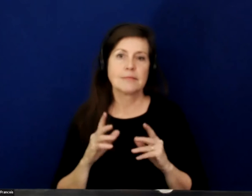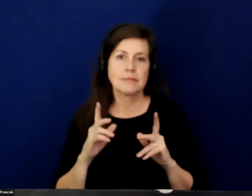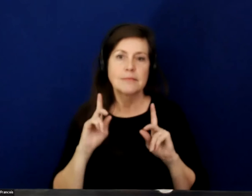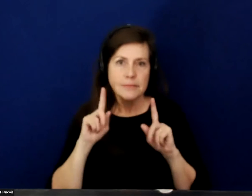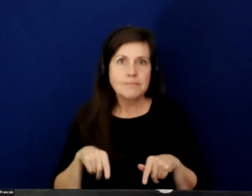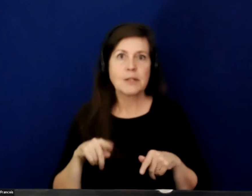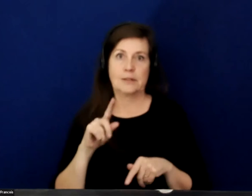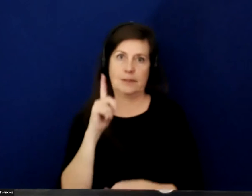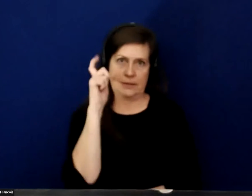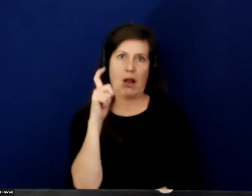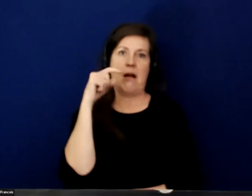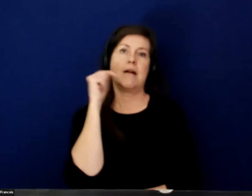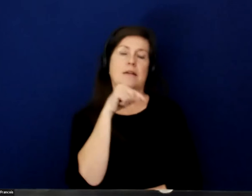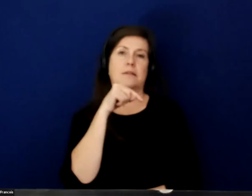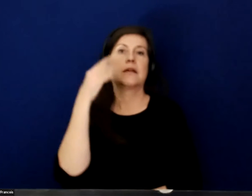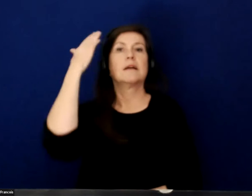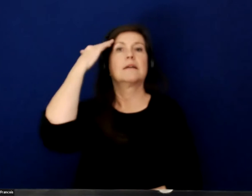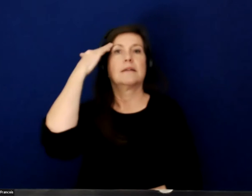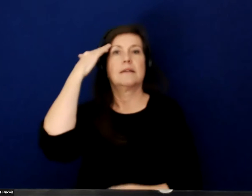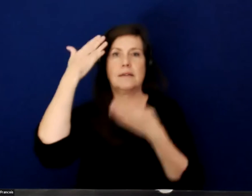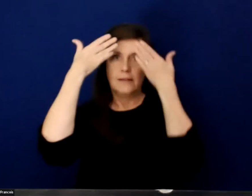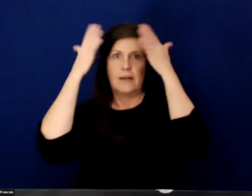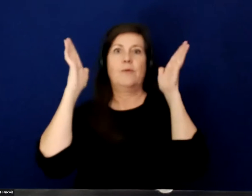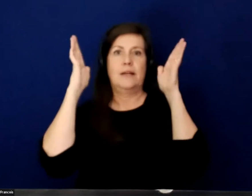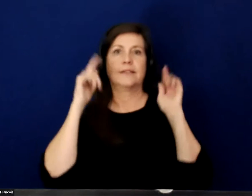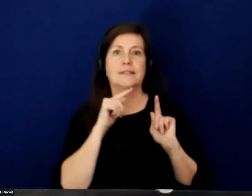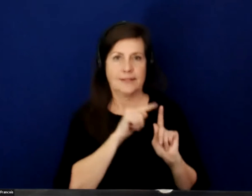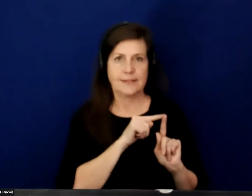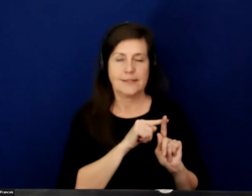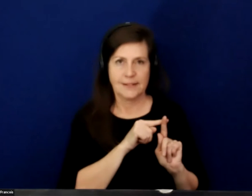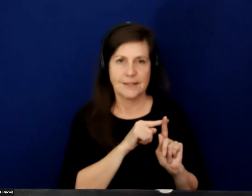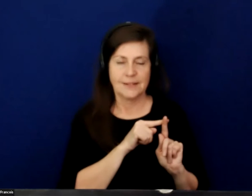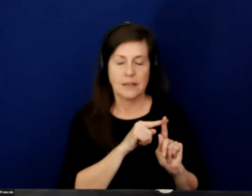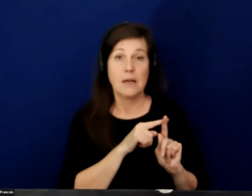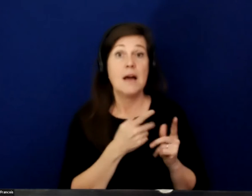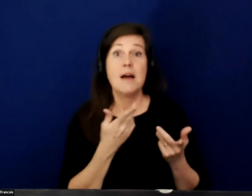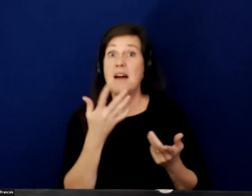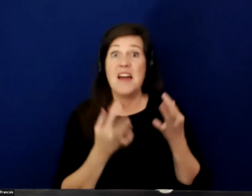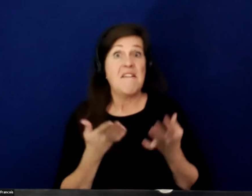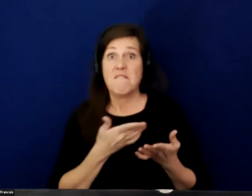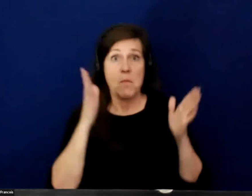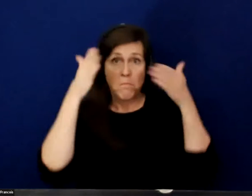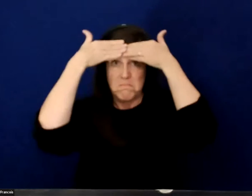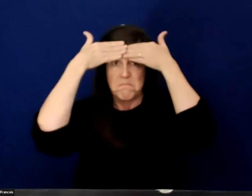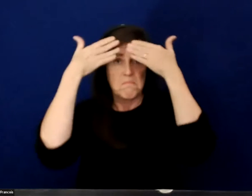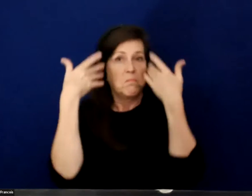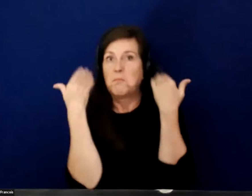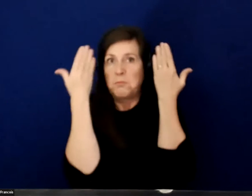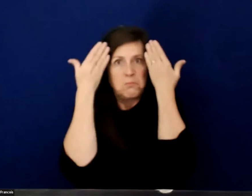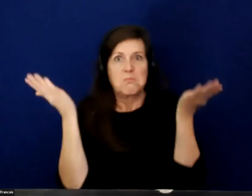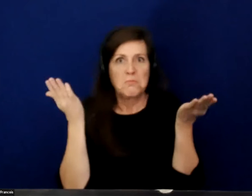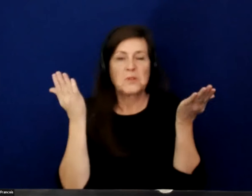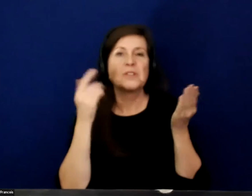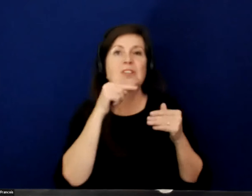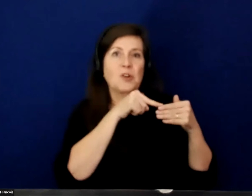the awareness, where the awareness is lacking or non-existent. But we can